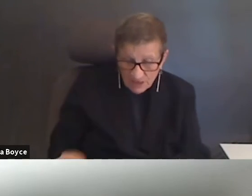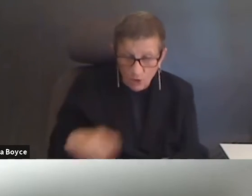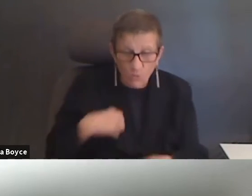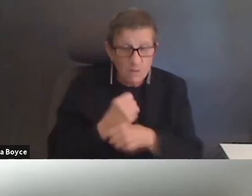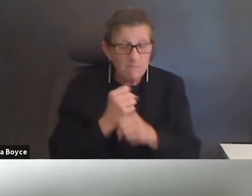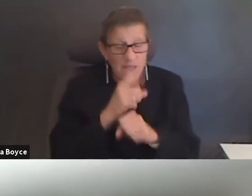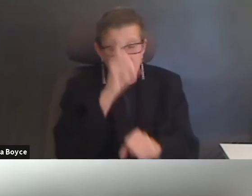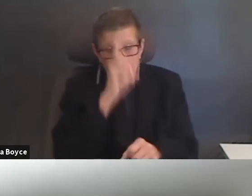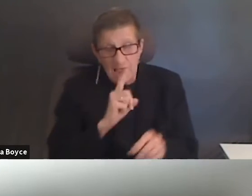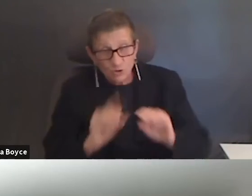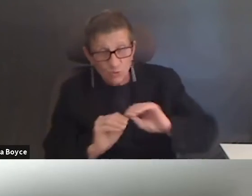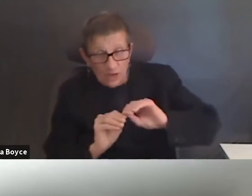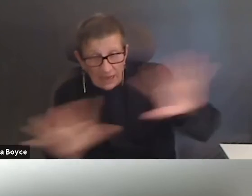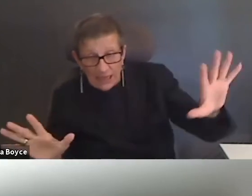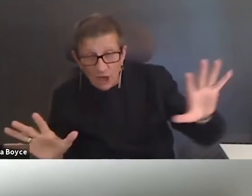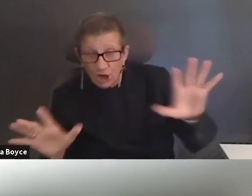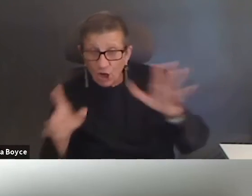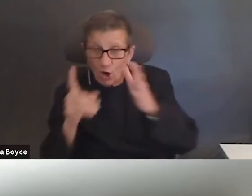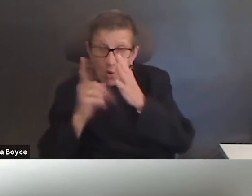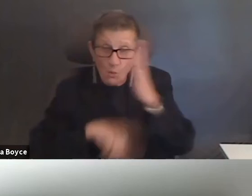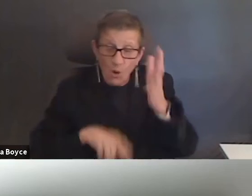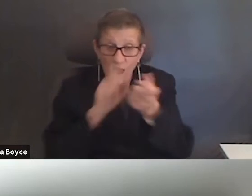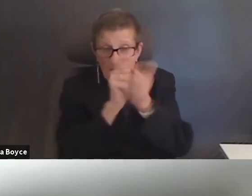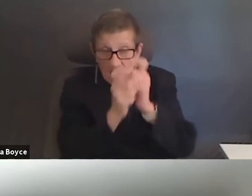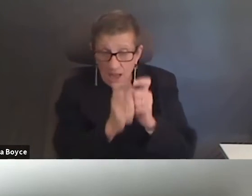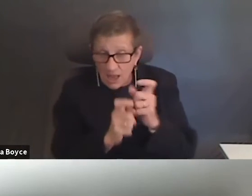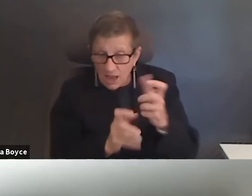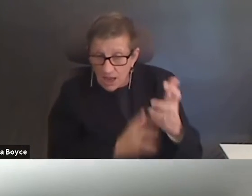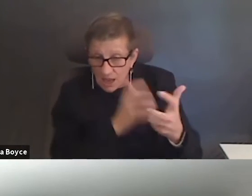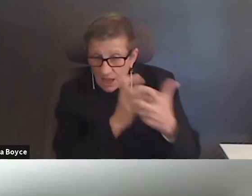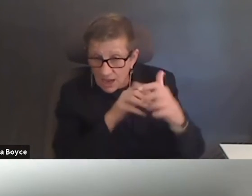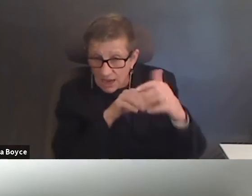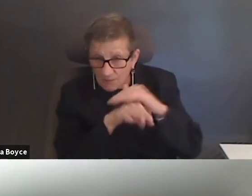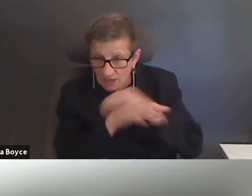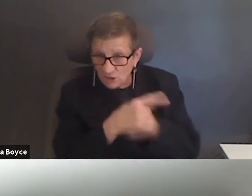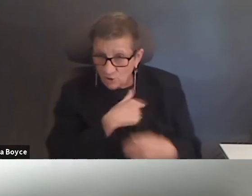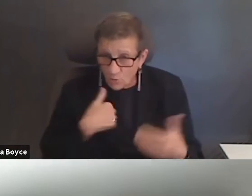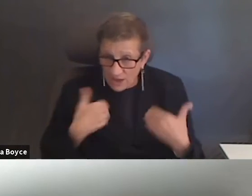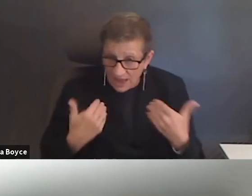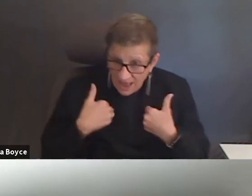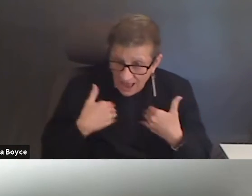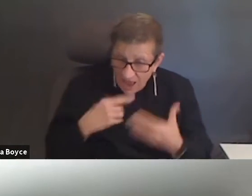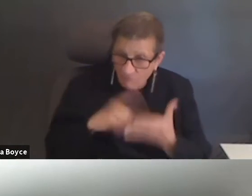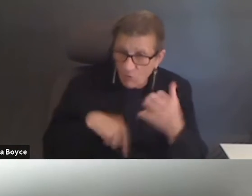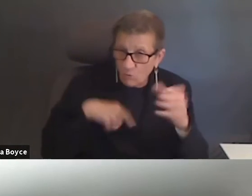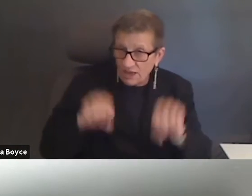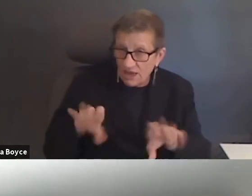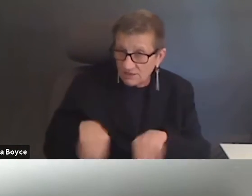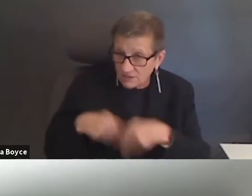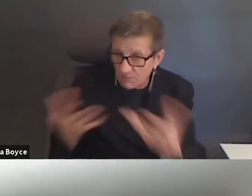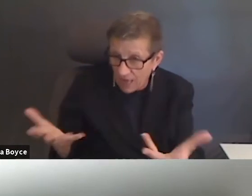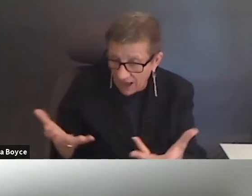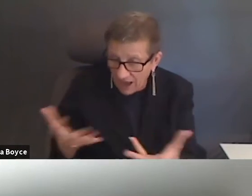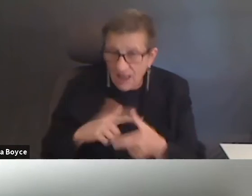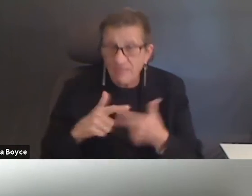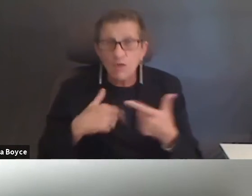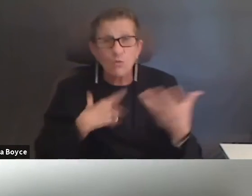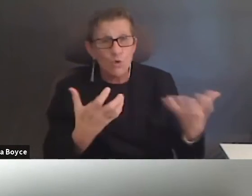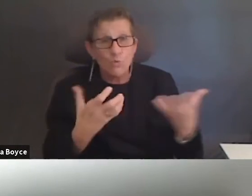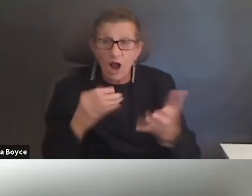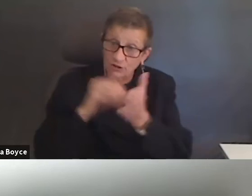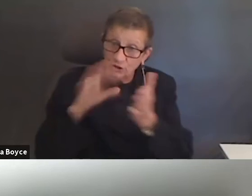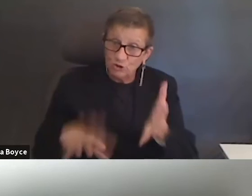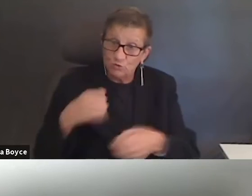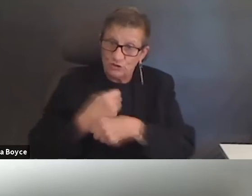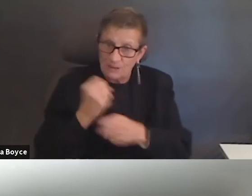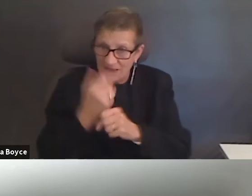what accommodations we have and can supply. And we want the students to then make decisions of